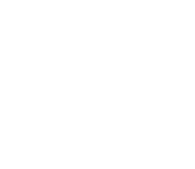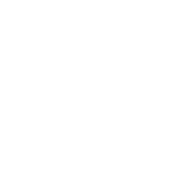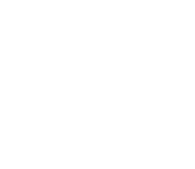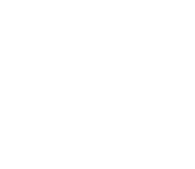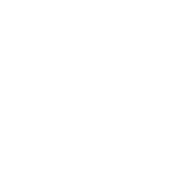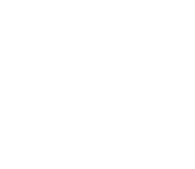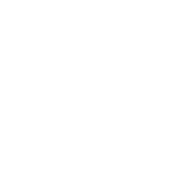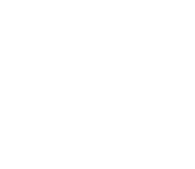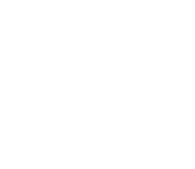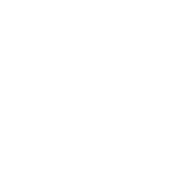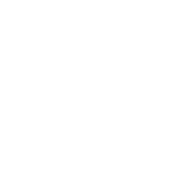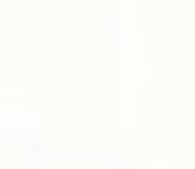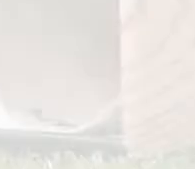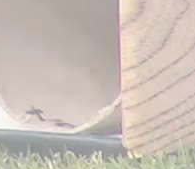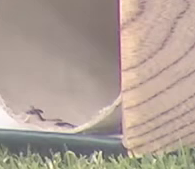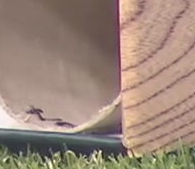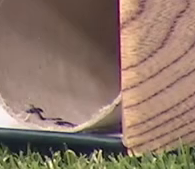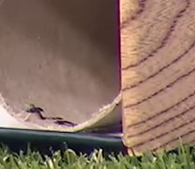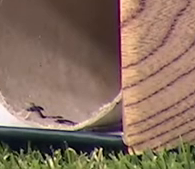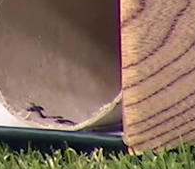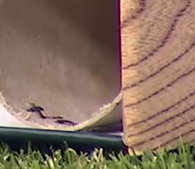DidikTV KPM.